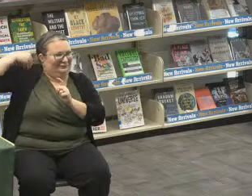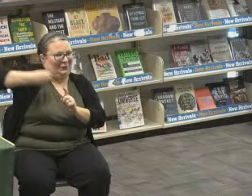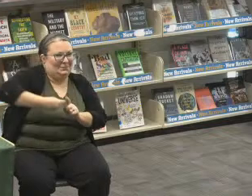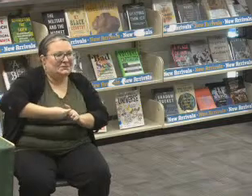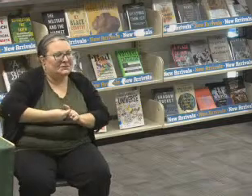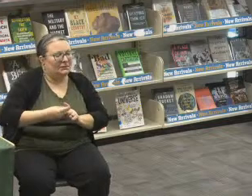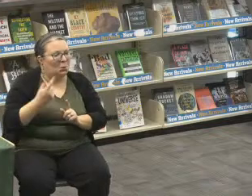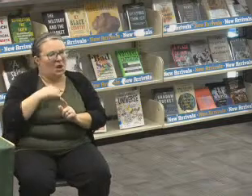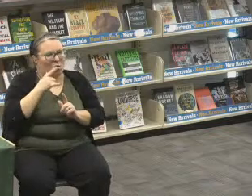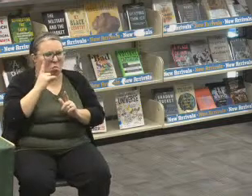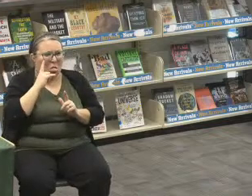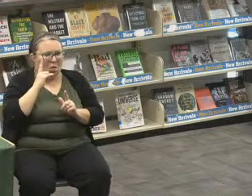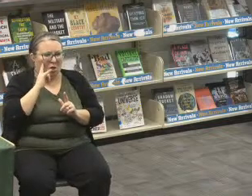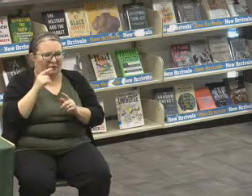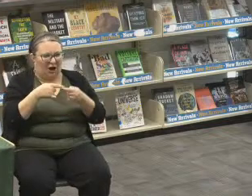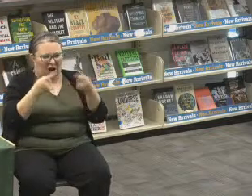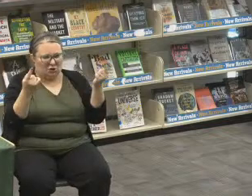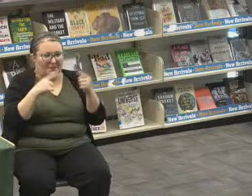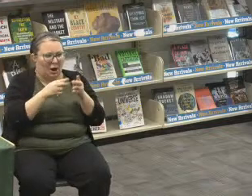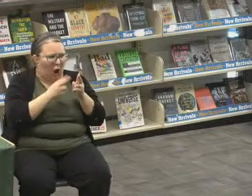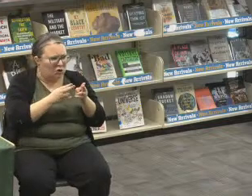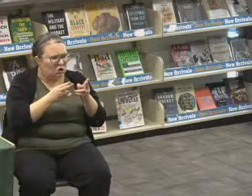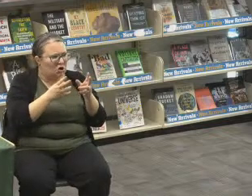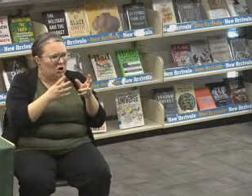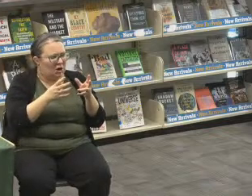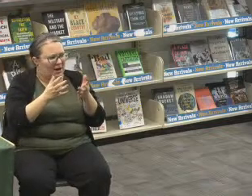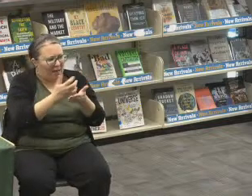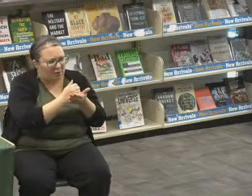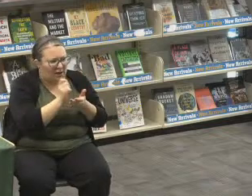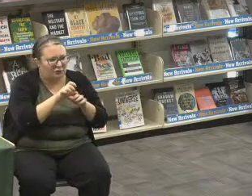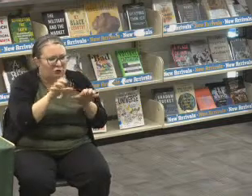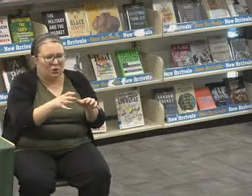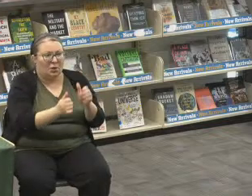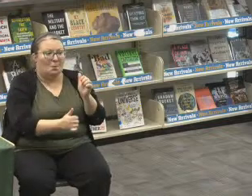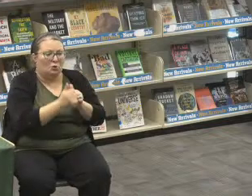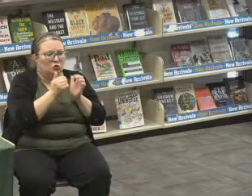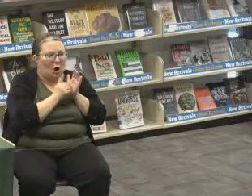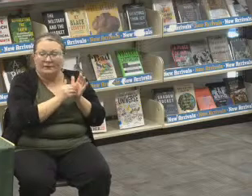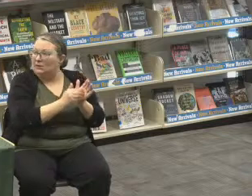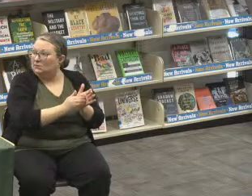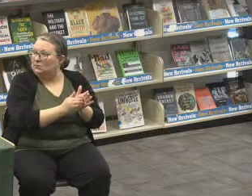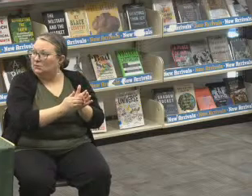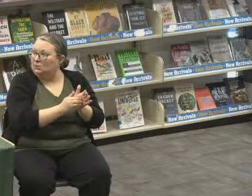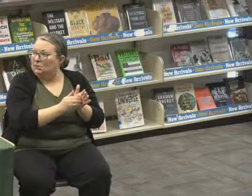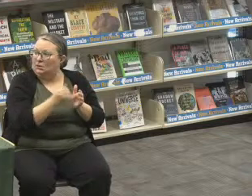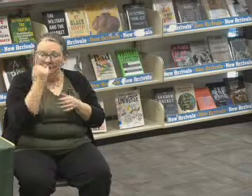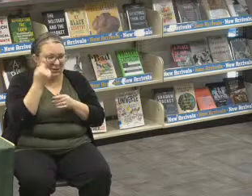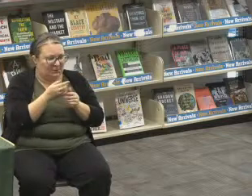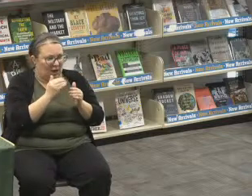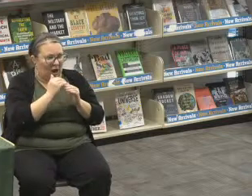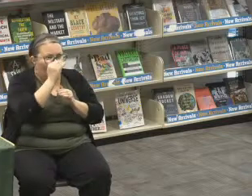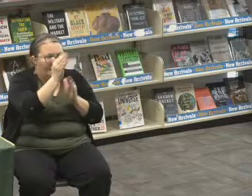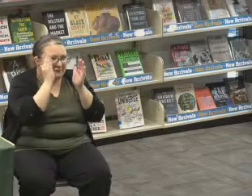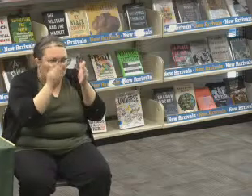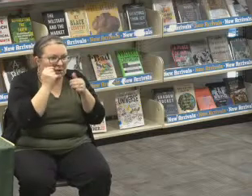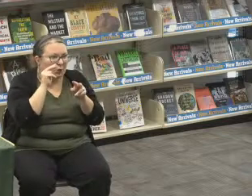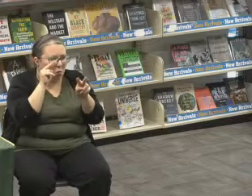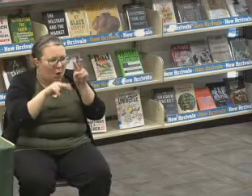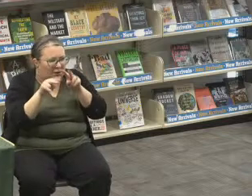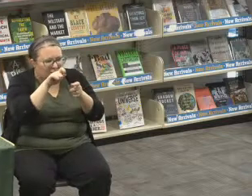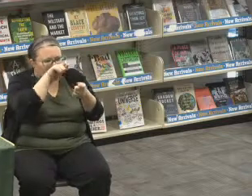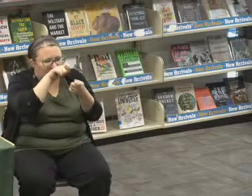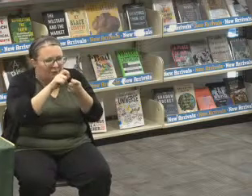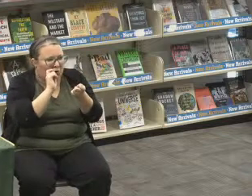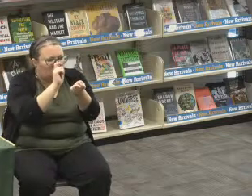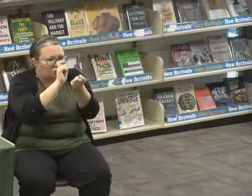We all look for contrast, but hunter-gatherers tend to have to do that the most often. And if somebody's hyper-focused, if they're looking specifically